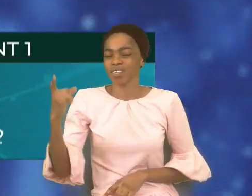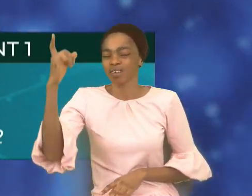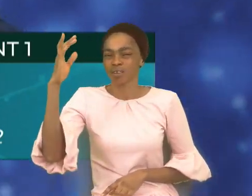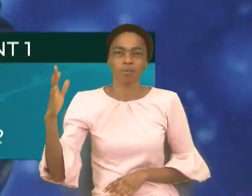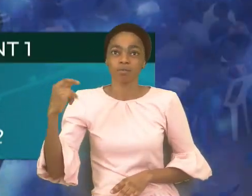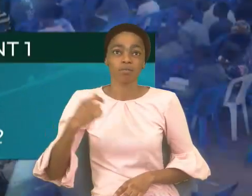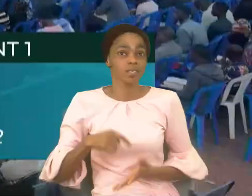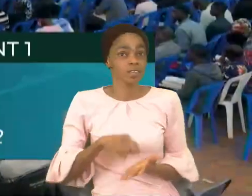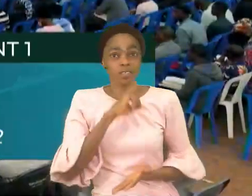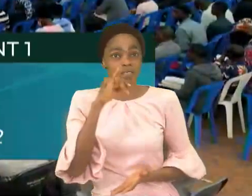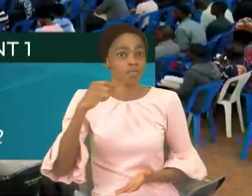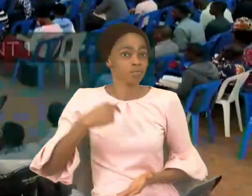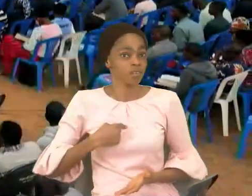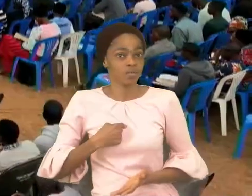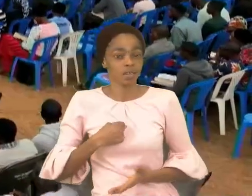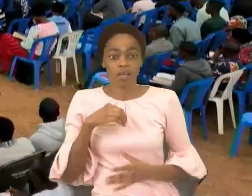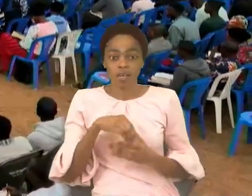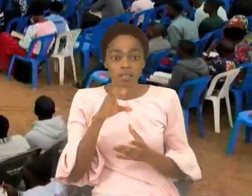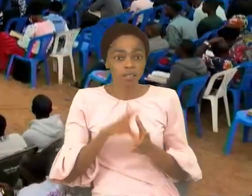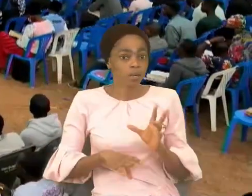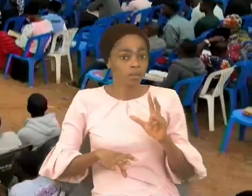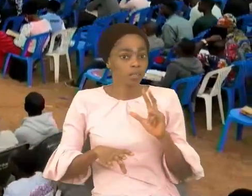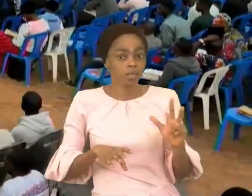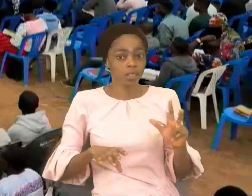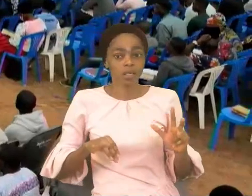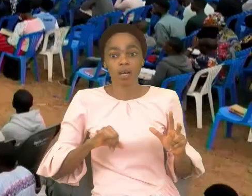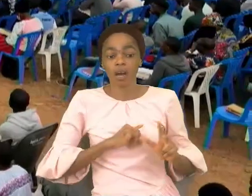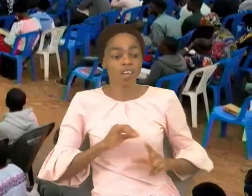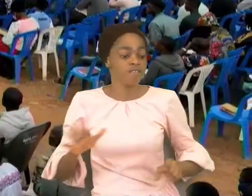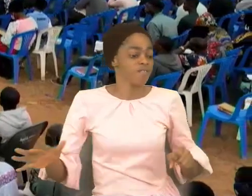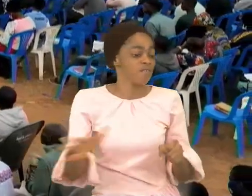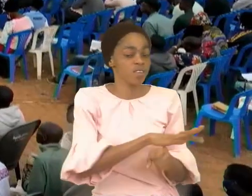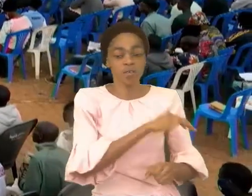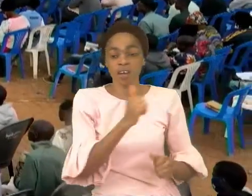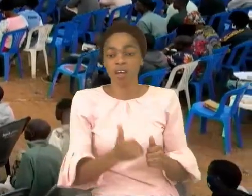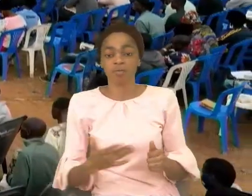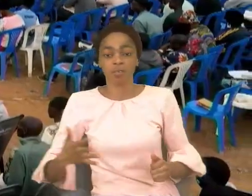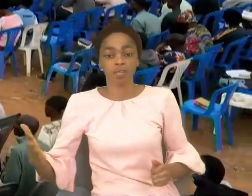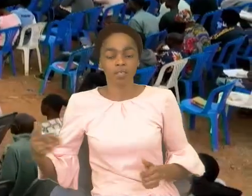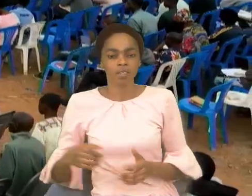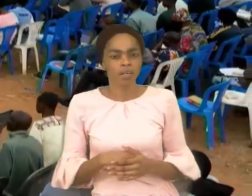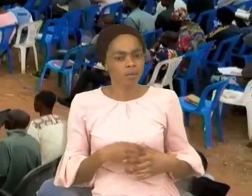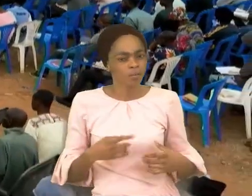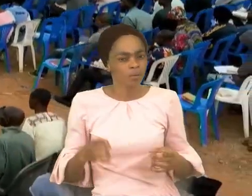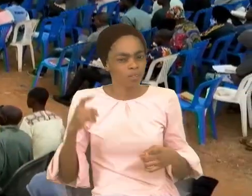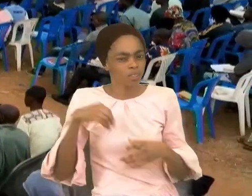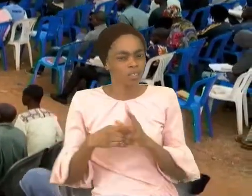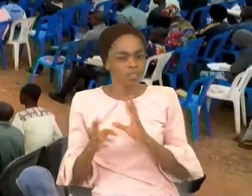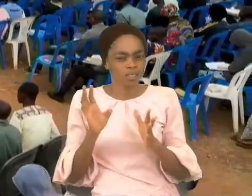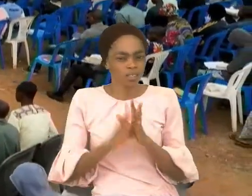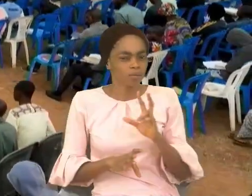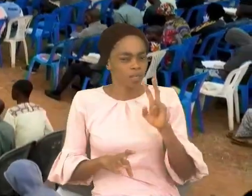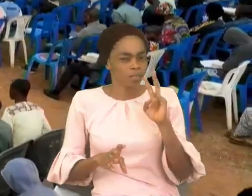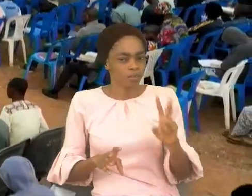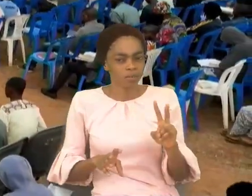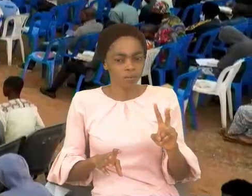occupy everything. How about the stone in chapter 2 that came and was thrown at that image of gold and